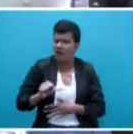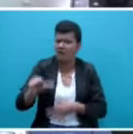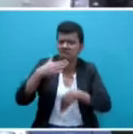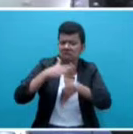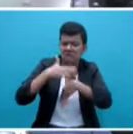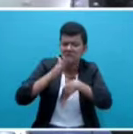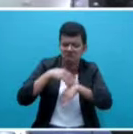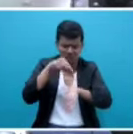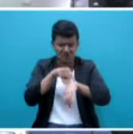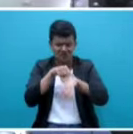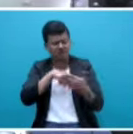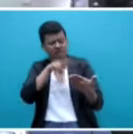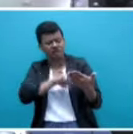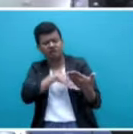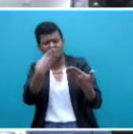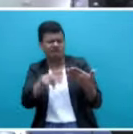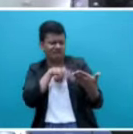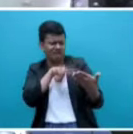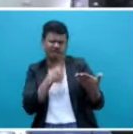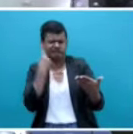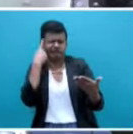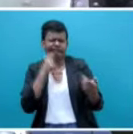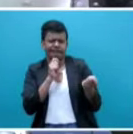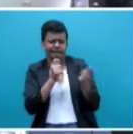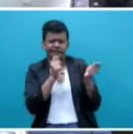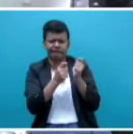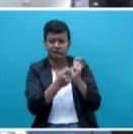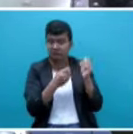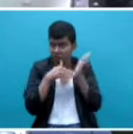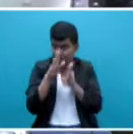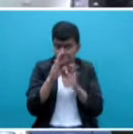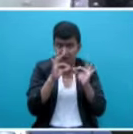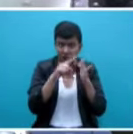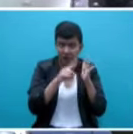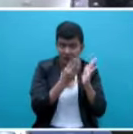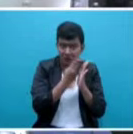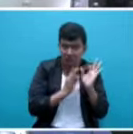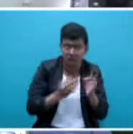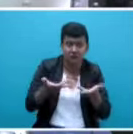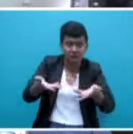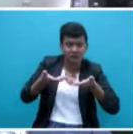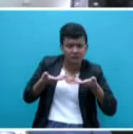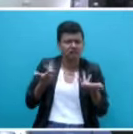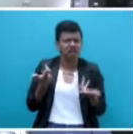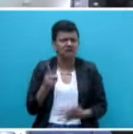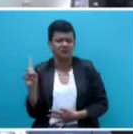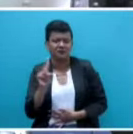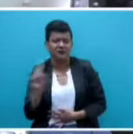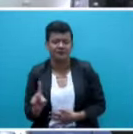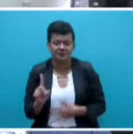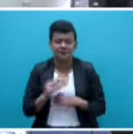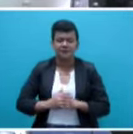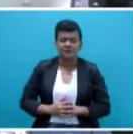pending bills which have been reinstated to the order paper today. Petitions, treaties and annual reports that are